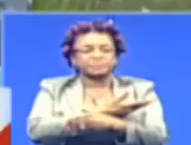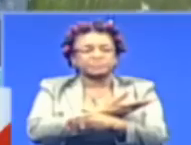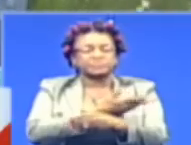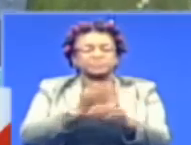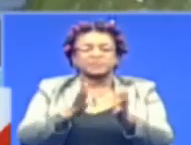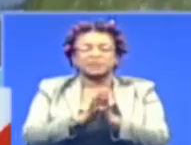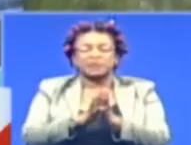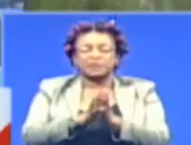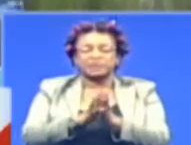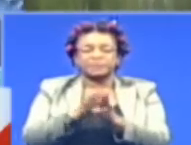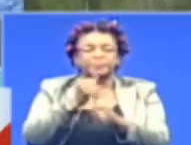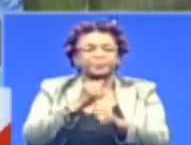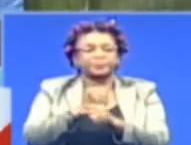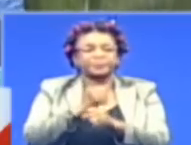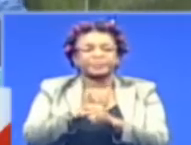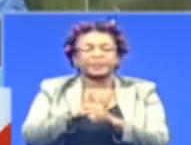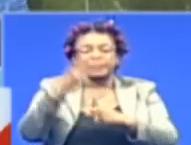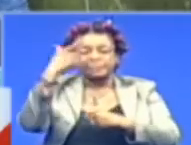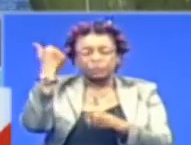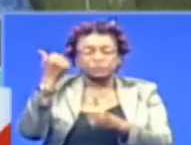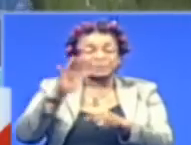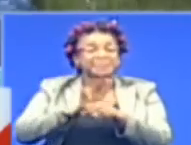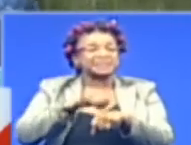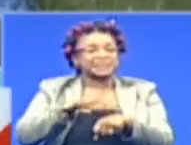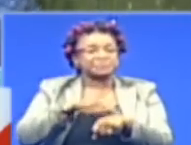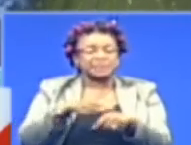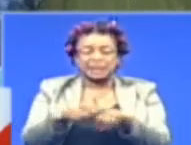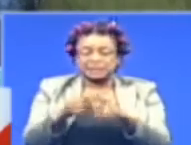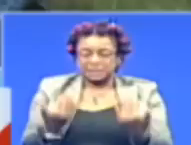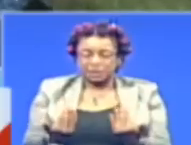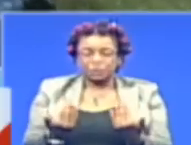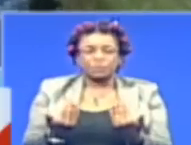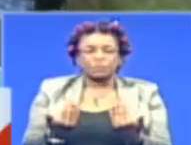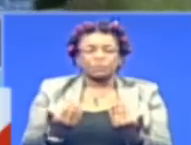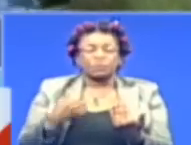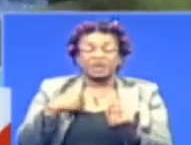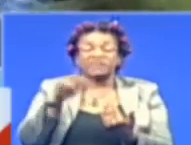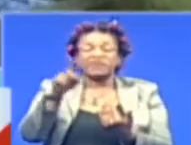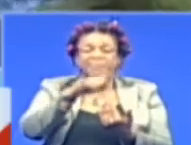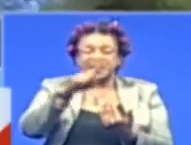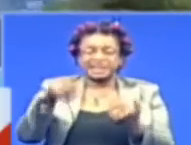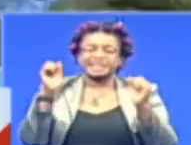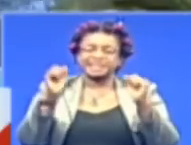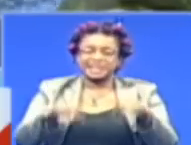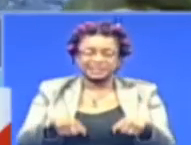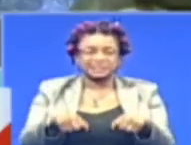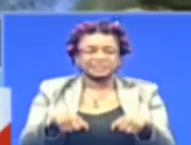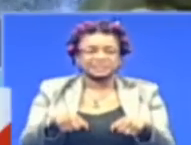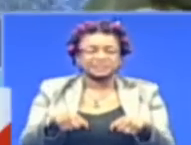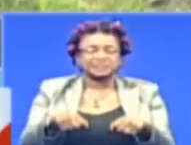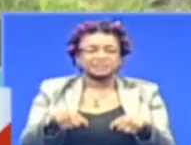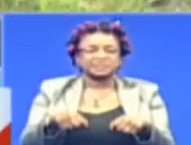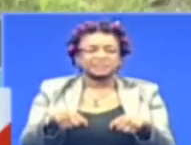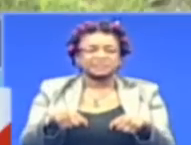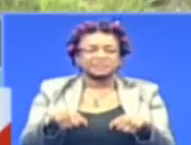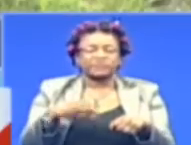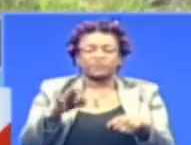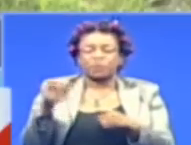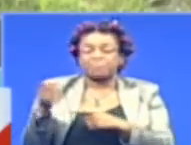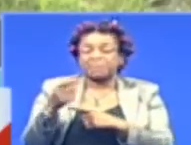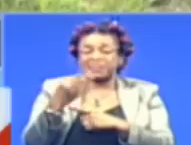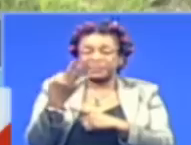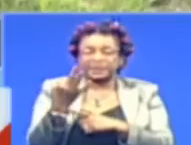enforcement, because more often, like now we understand there's a ban, or there's this moratorium which has been in place for 3 months. But